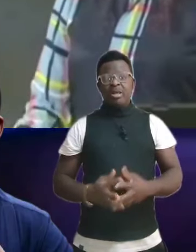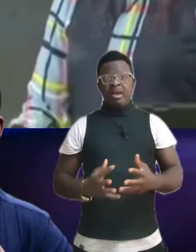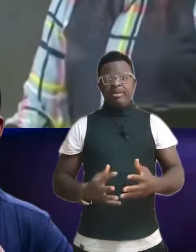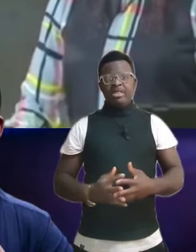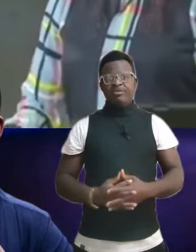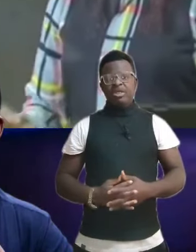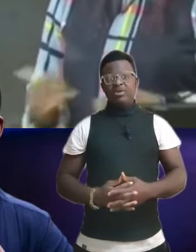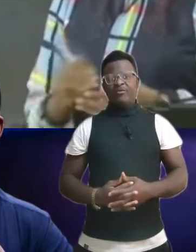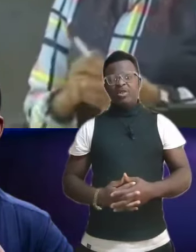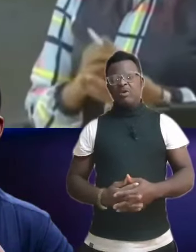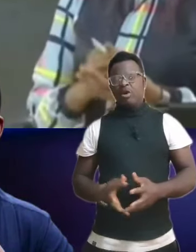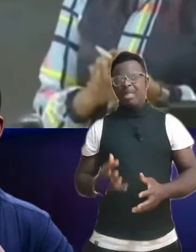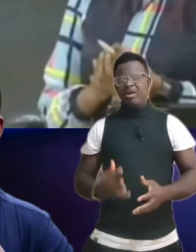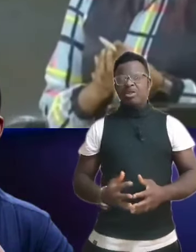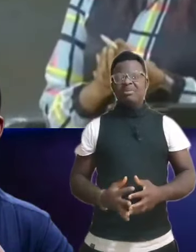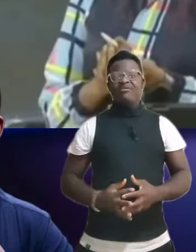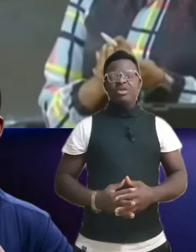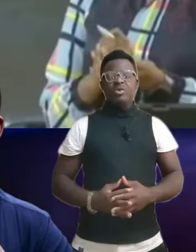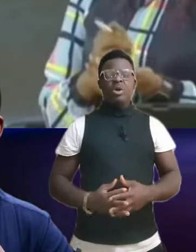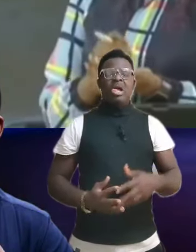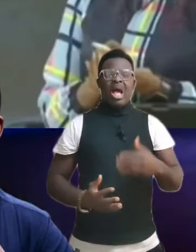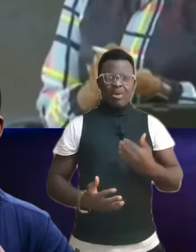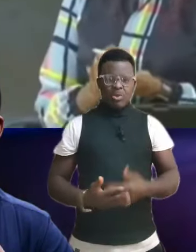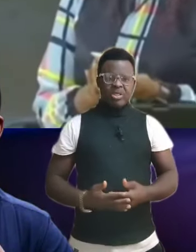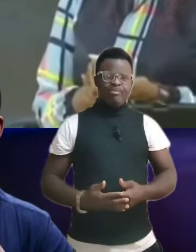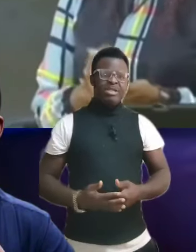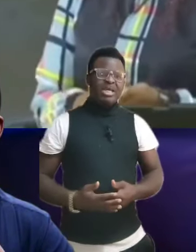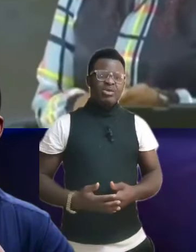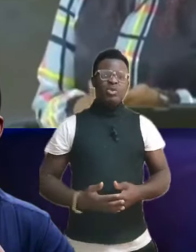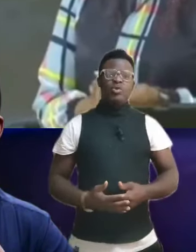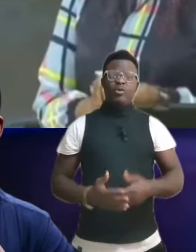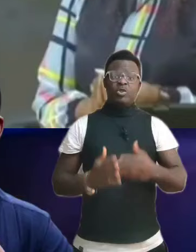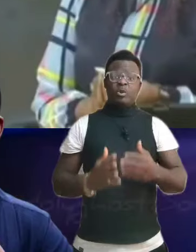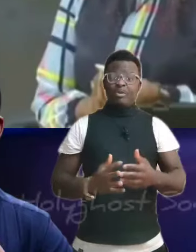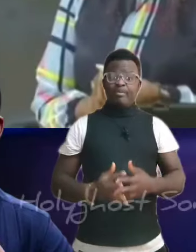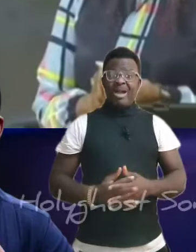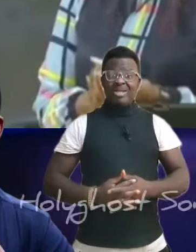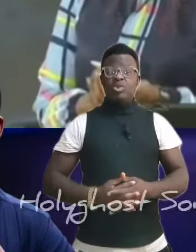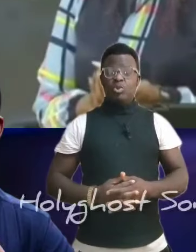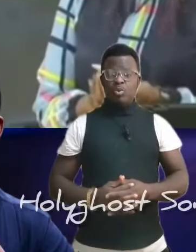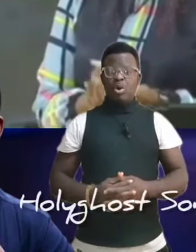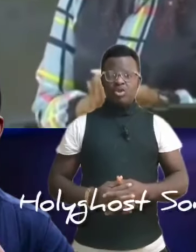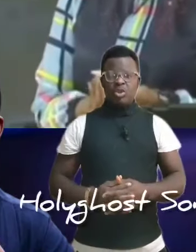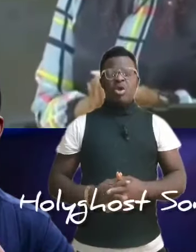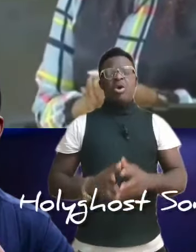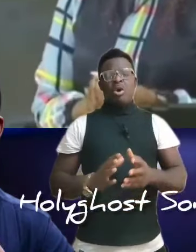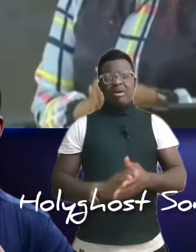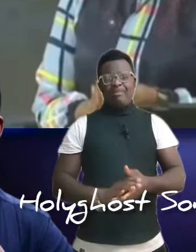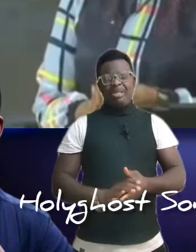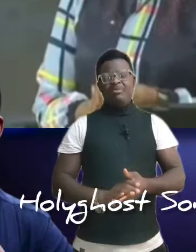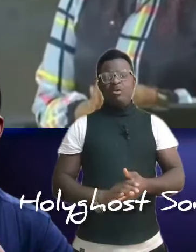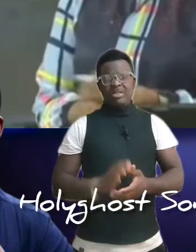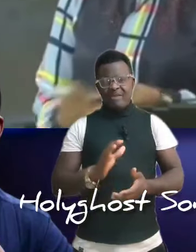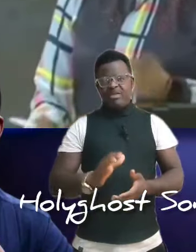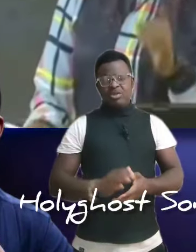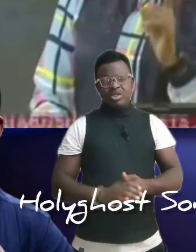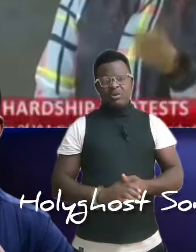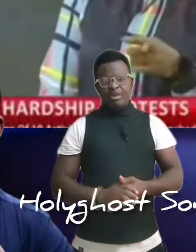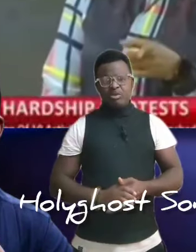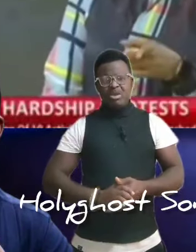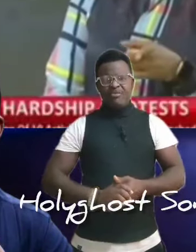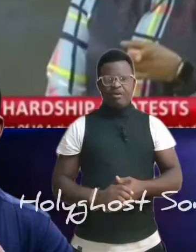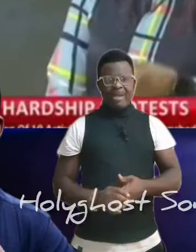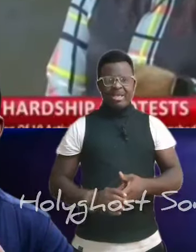the protests we had you, you came here, and you're one of those who were on the streets protesting in Abuja as at that time.